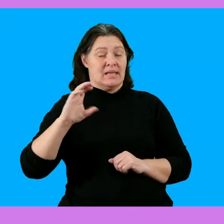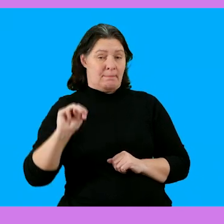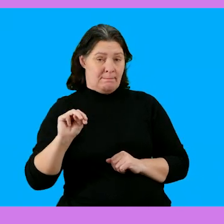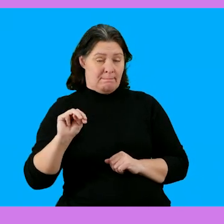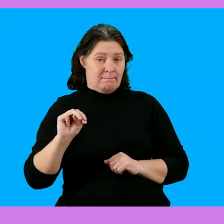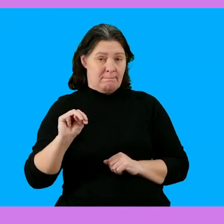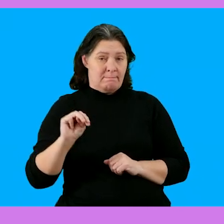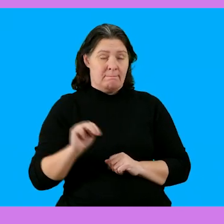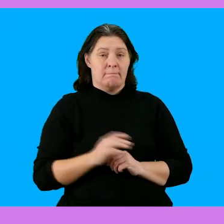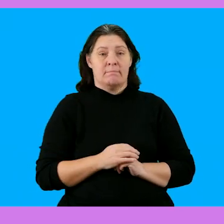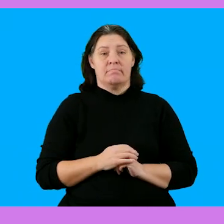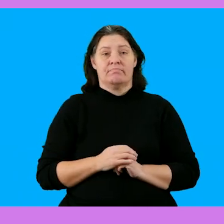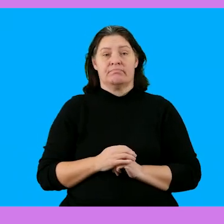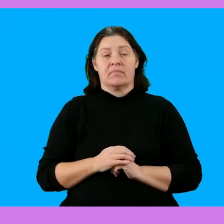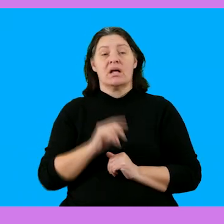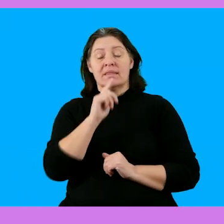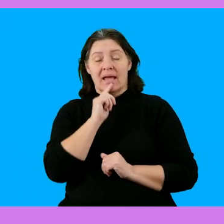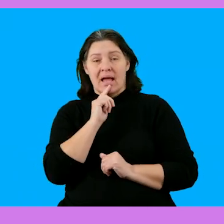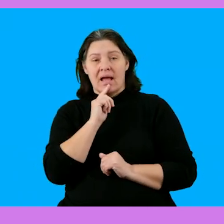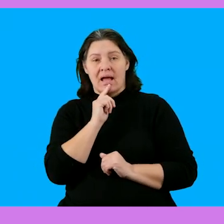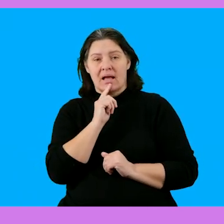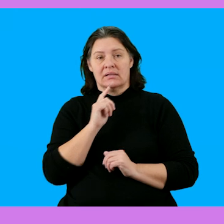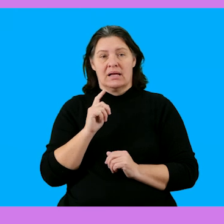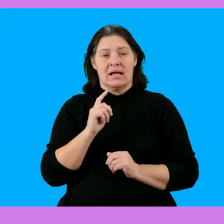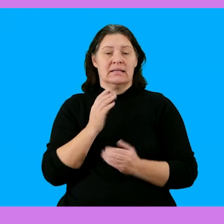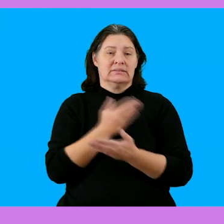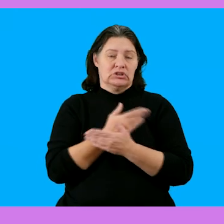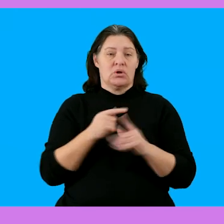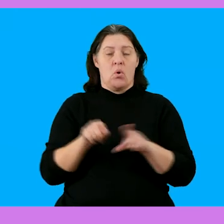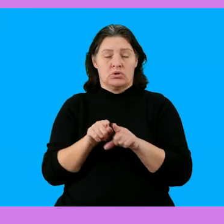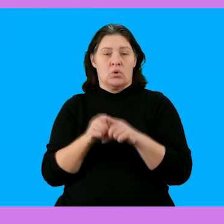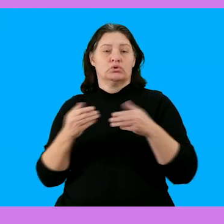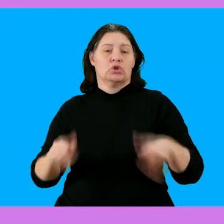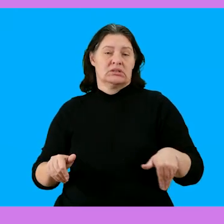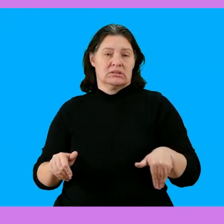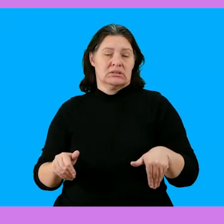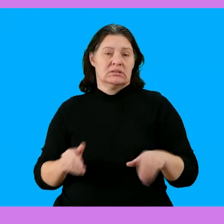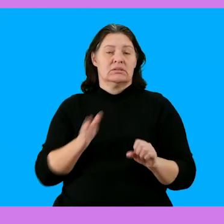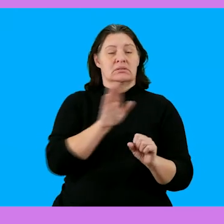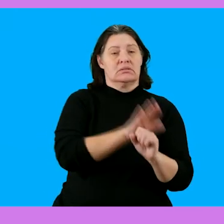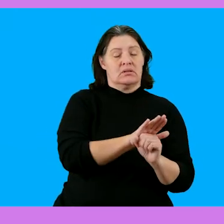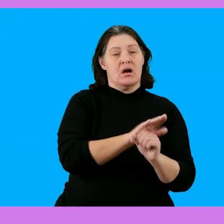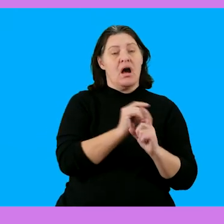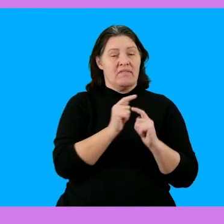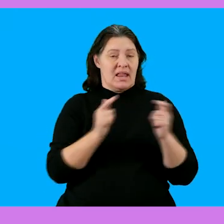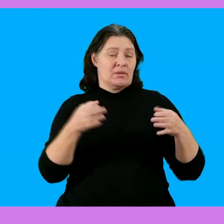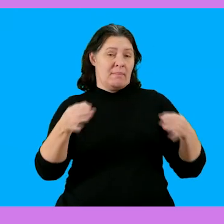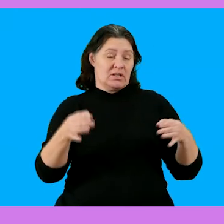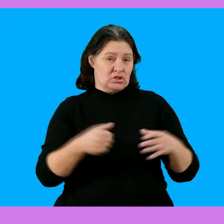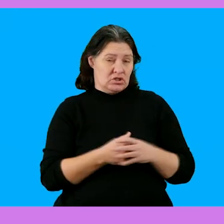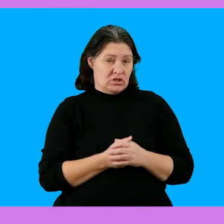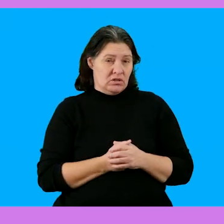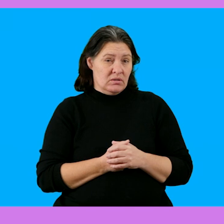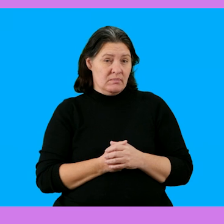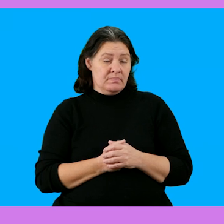26,25 centimeters. Now, if you look, that is the length of your t-shirt as well as your shorts that must go on this length of